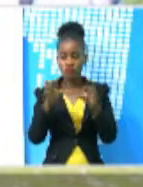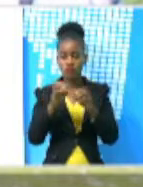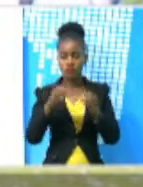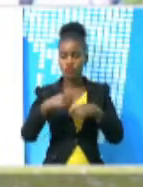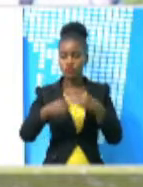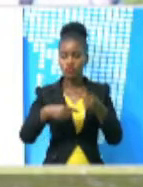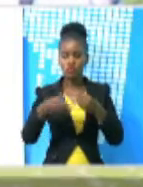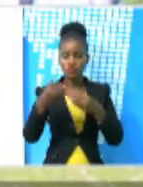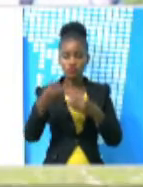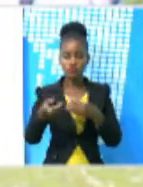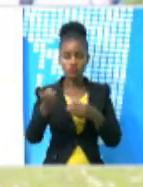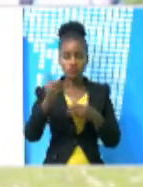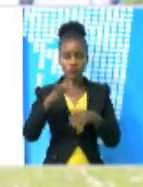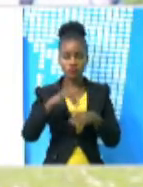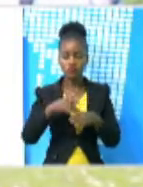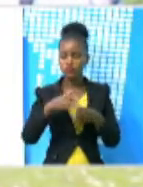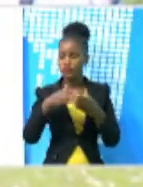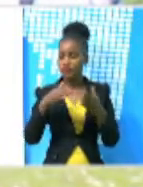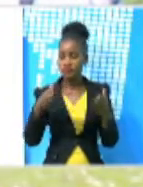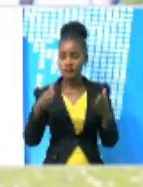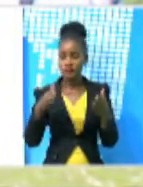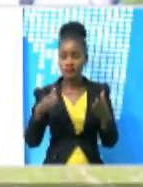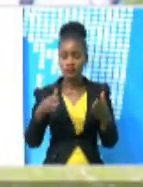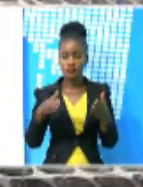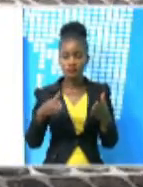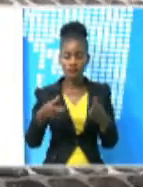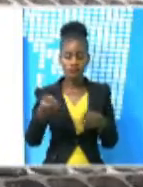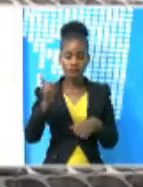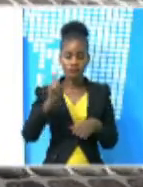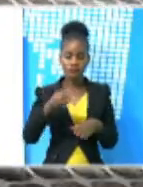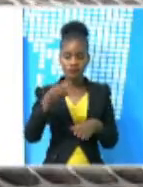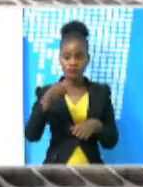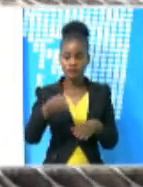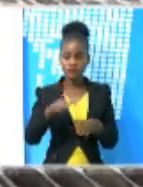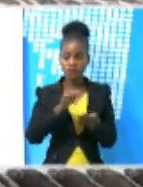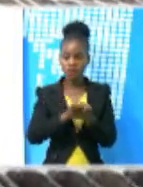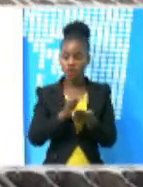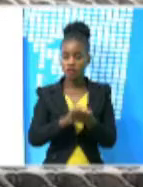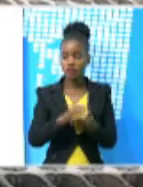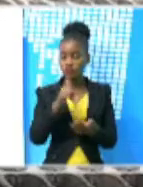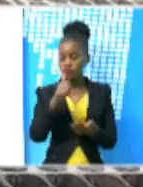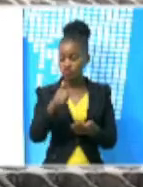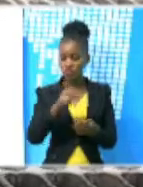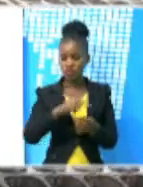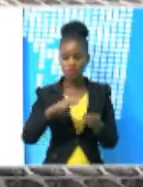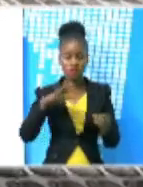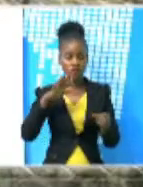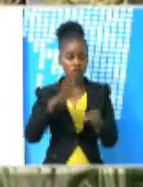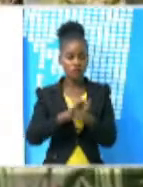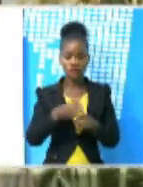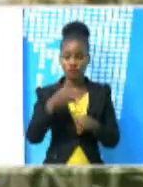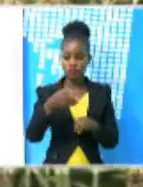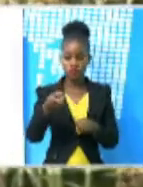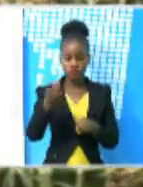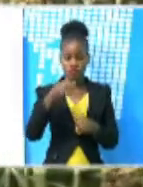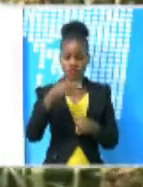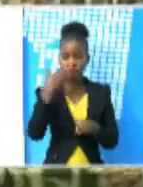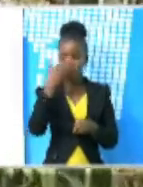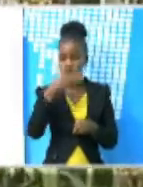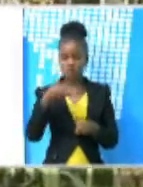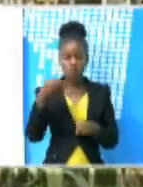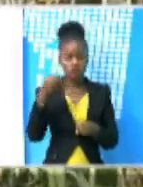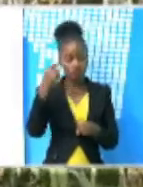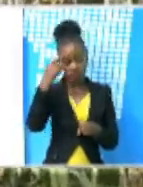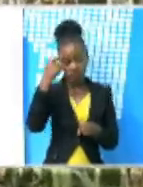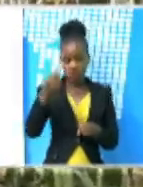continue using that mode of application. Safe farming and the careful usage of agrochemicals is